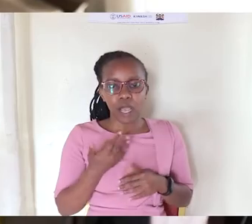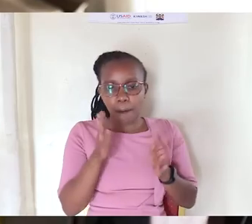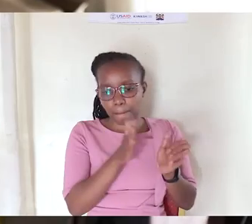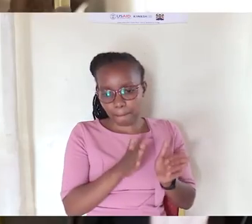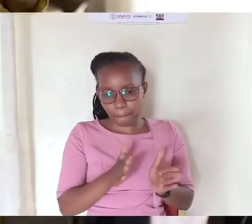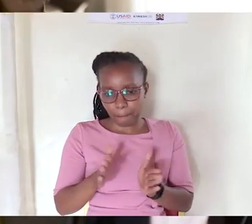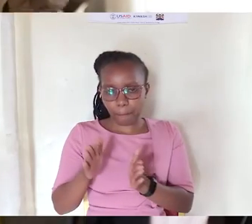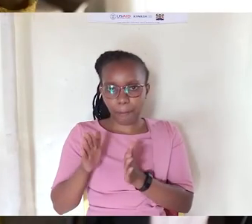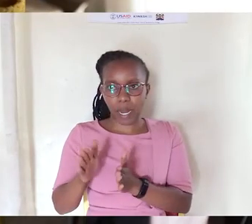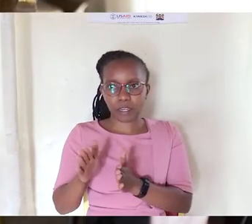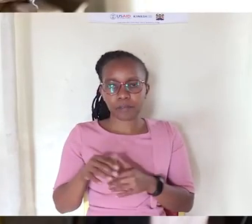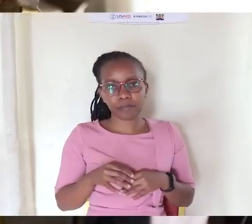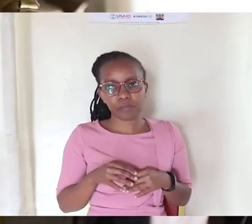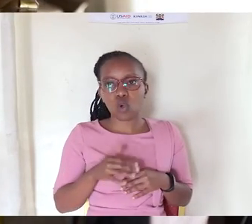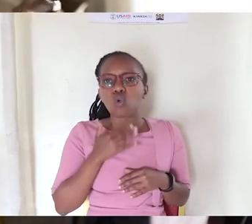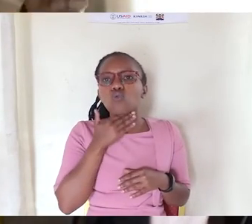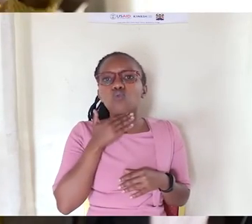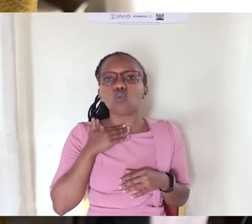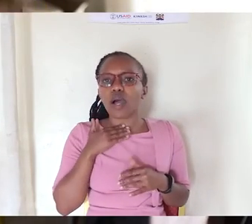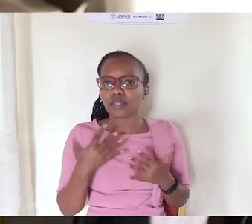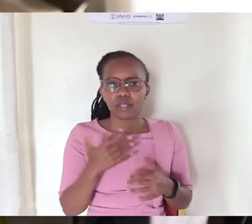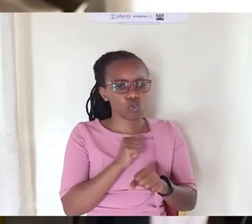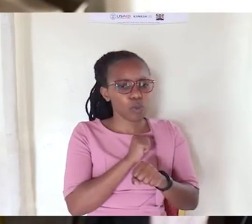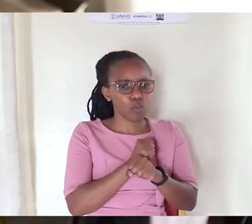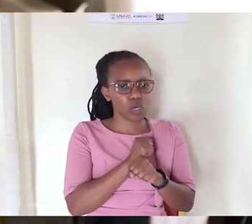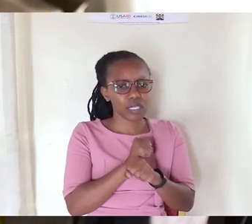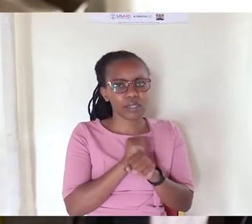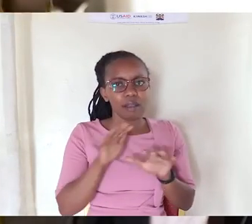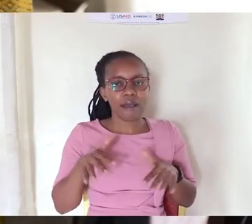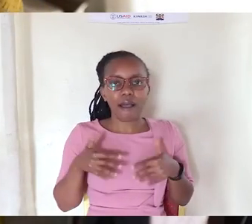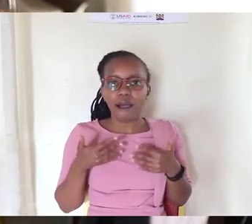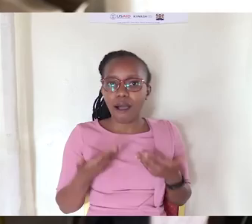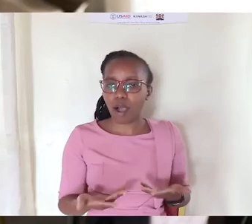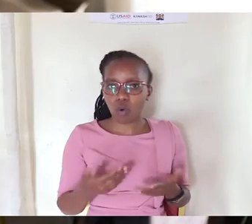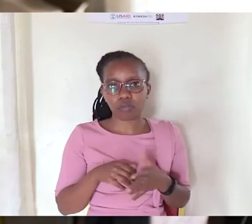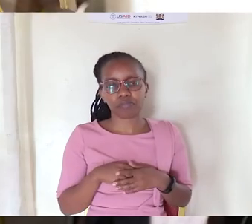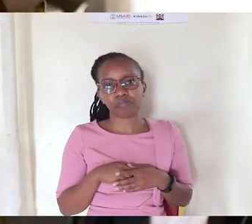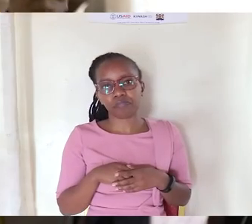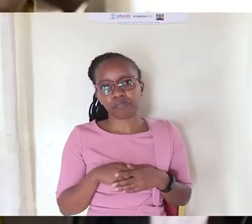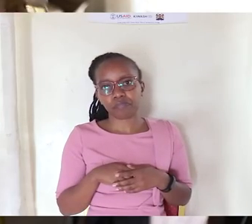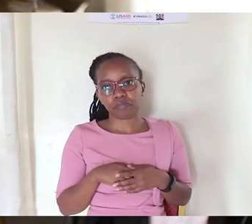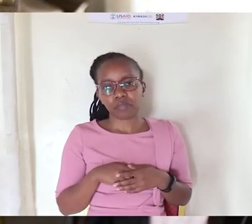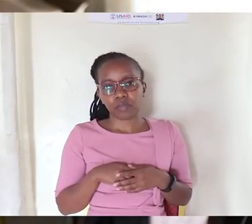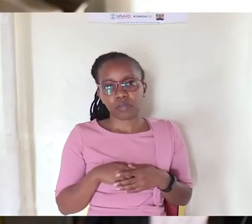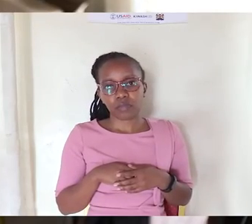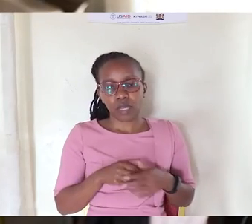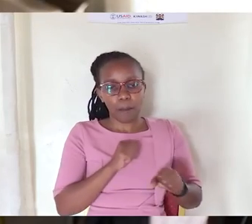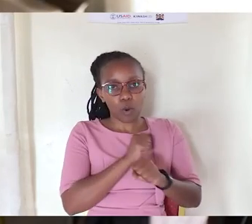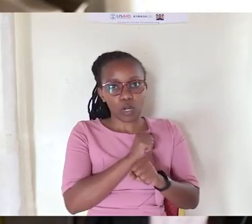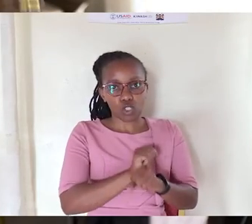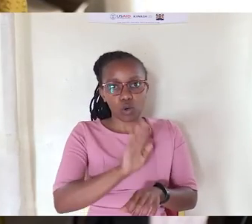plan. How do you want to be protected? And if you develop your protection